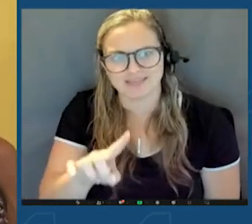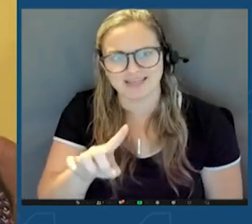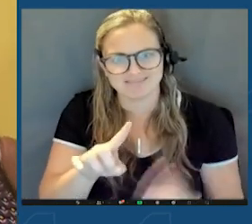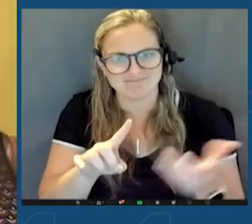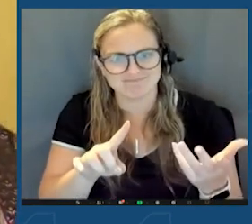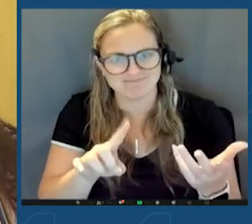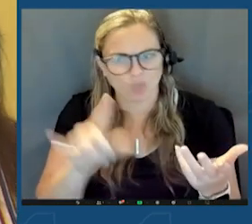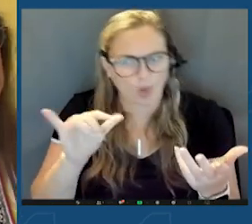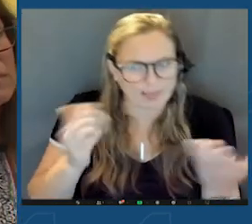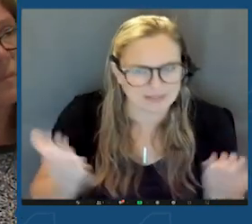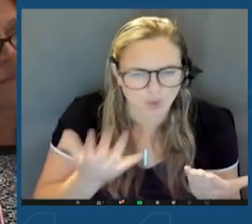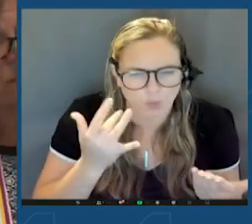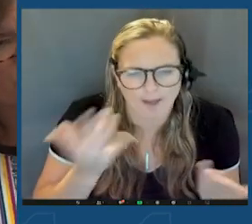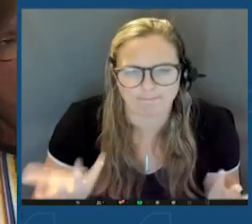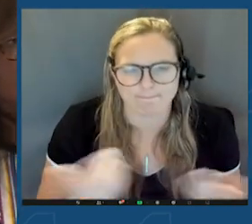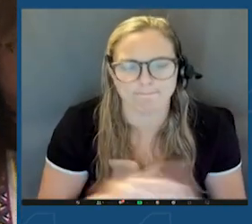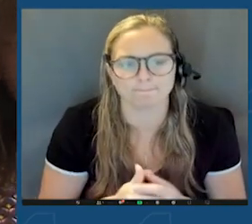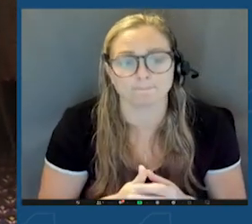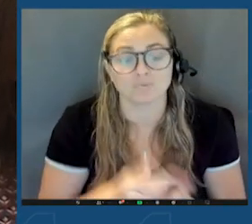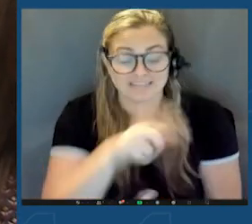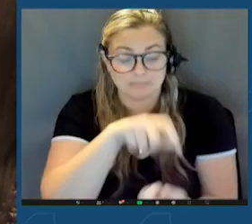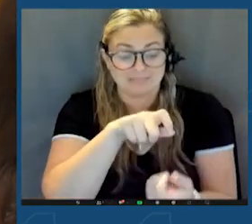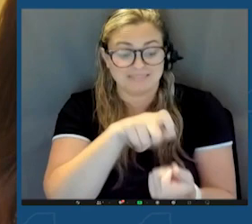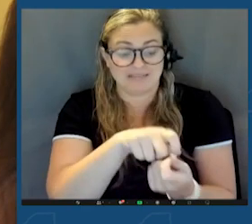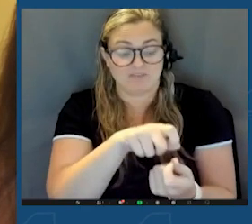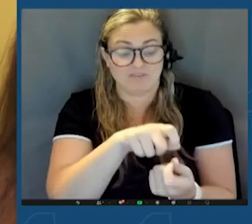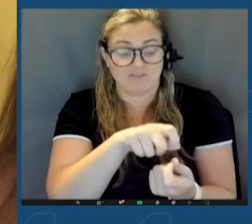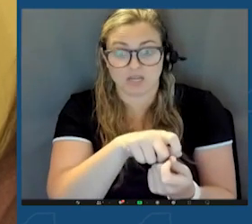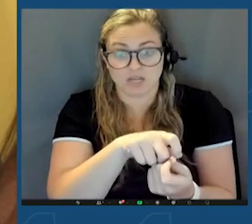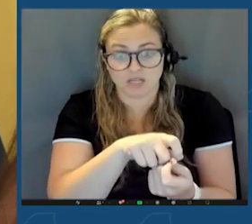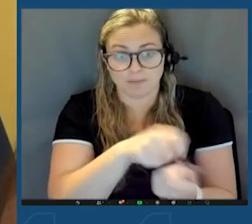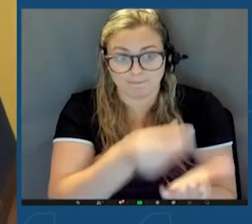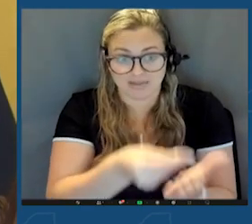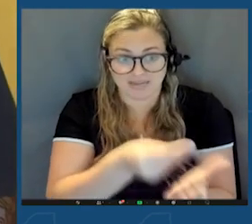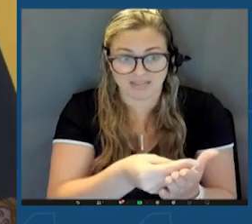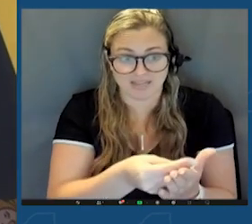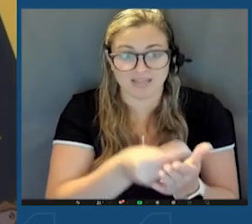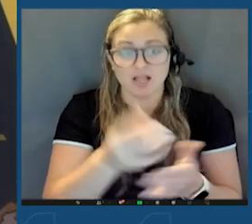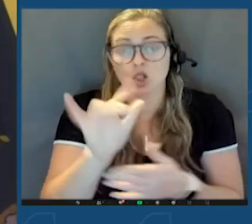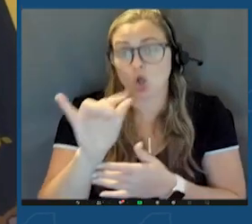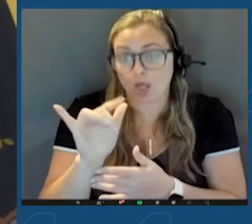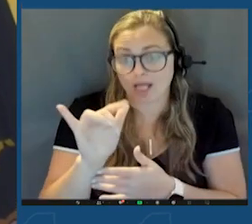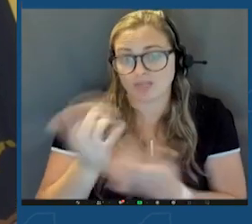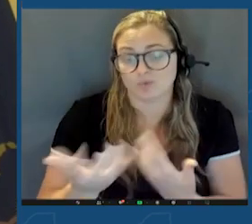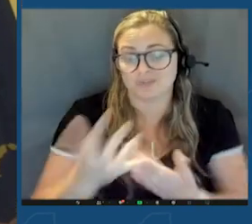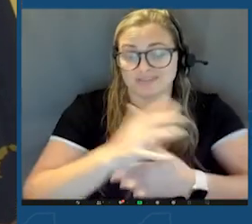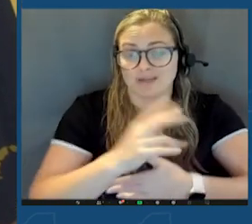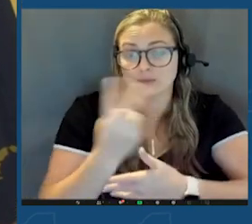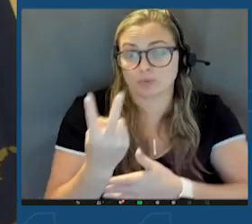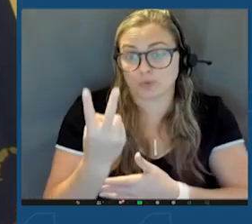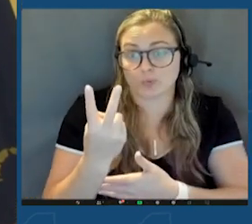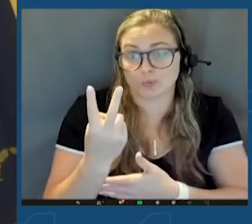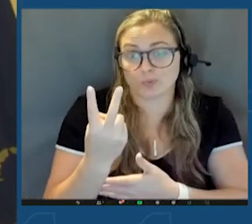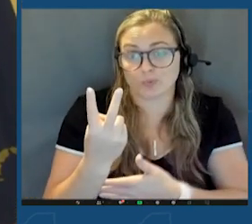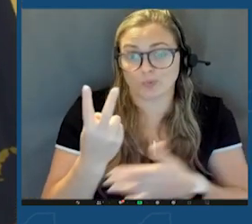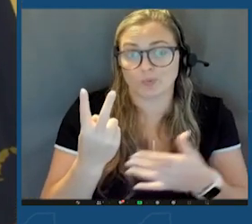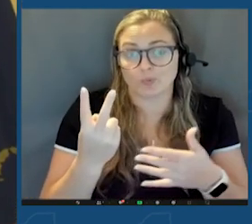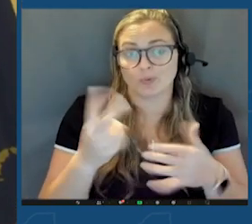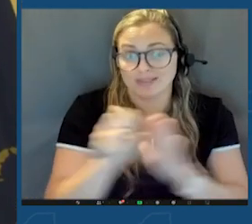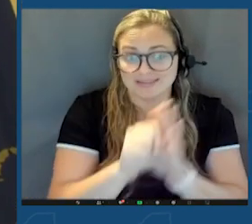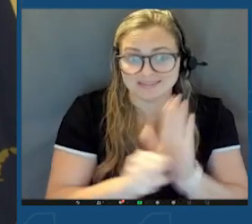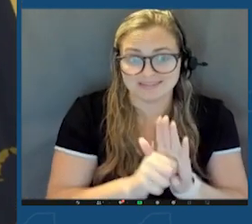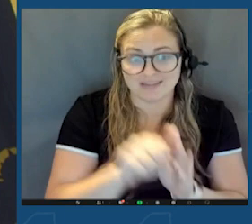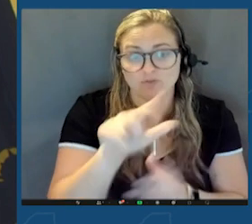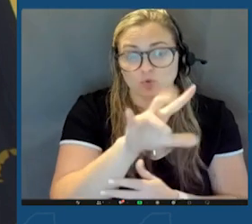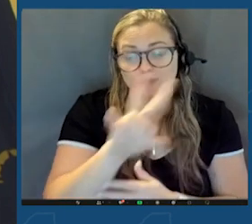pot for pre-K slots, Long Island was number 2 in the state in terms of the allocation, $27 million out of the